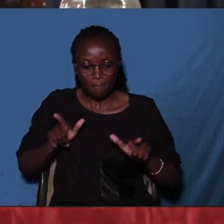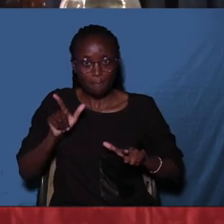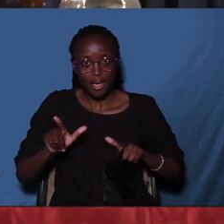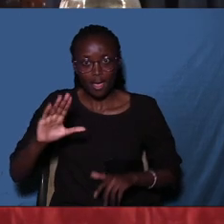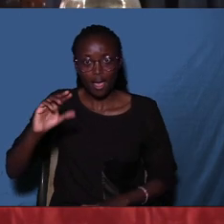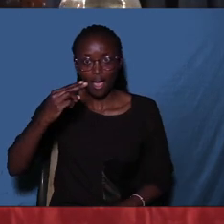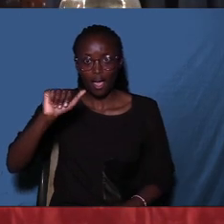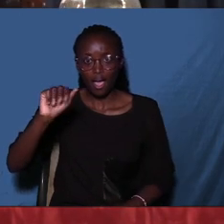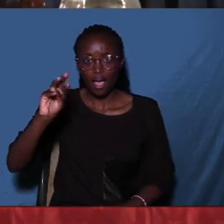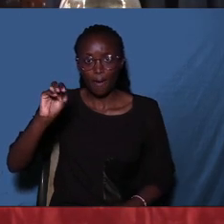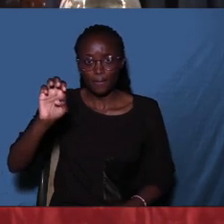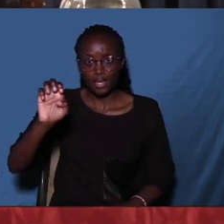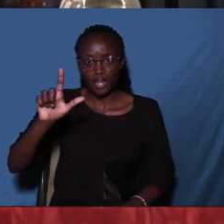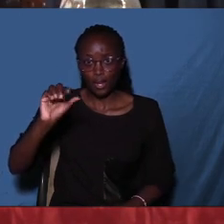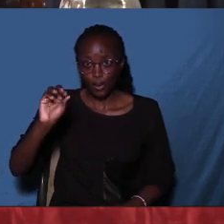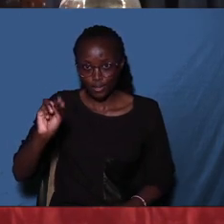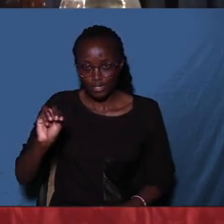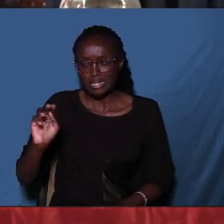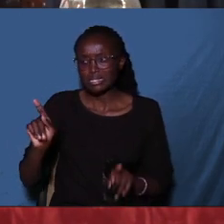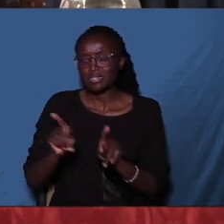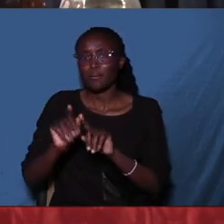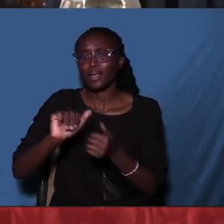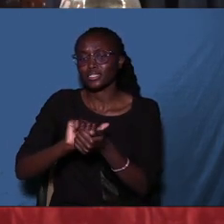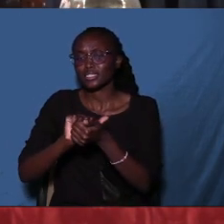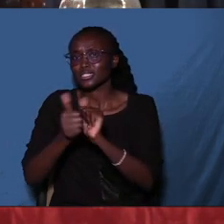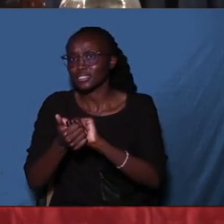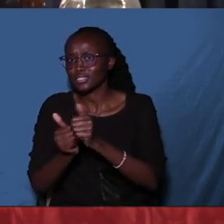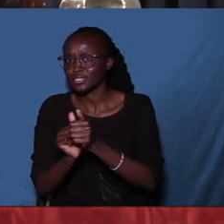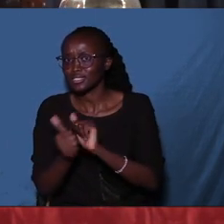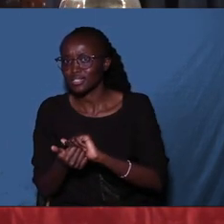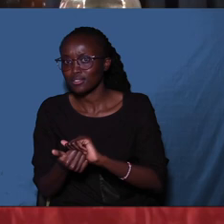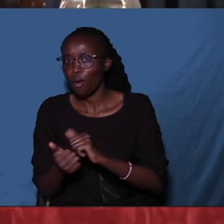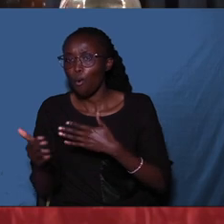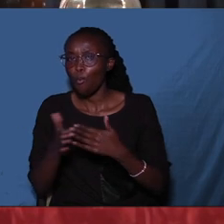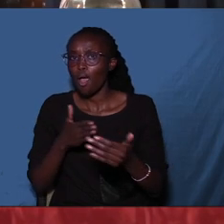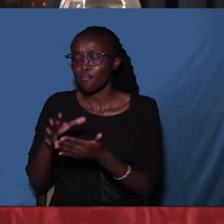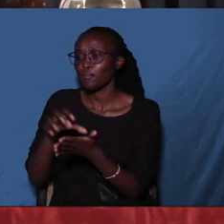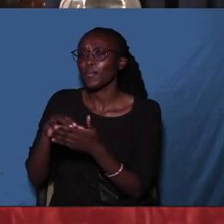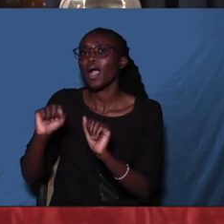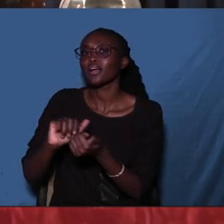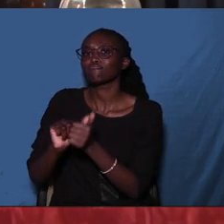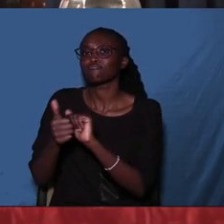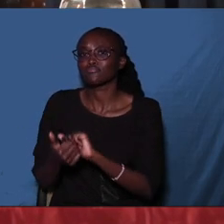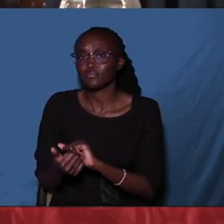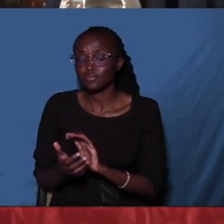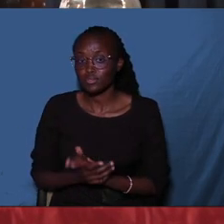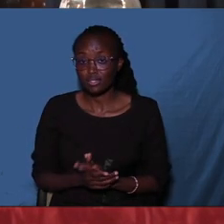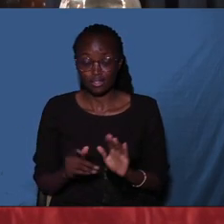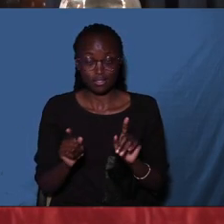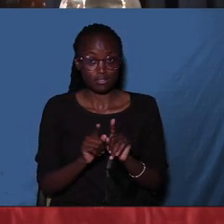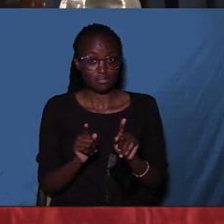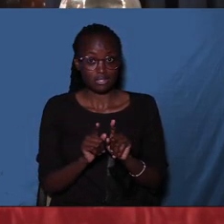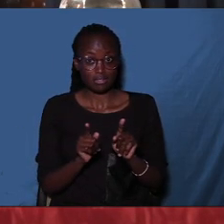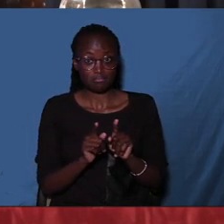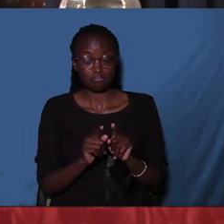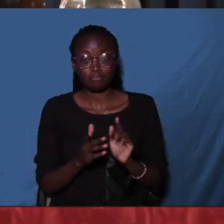and fit into any kind of life. So you are doubling, you are actually duplicating your life. You are taking it here and then you're going trying to